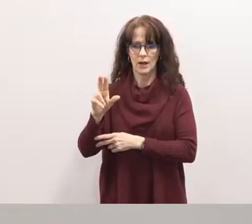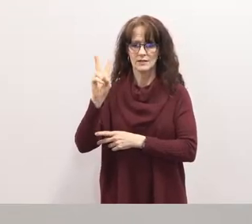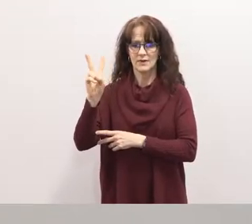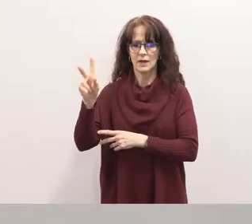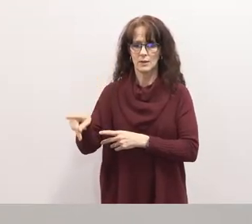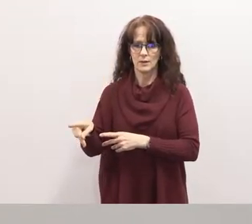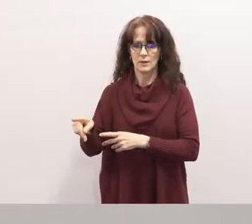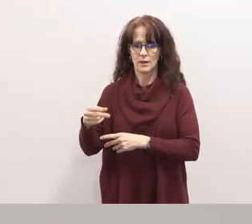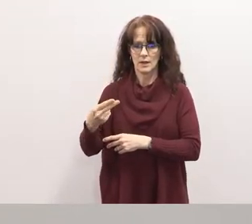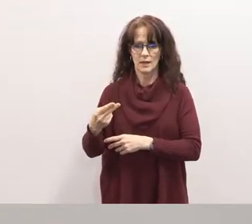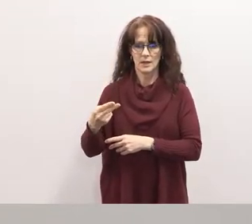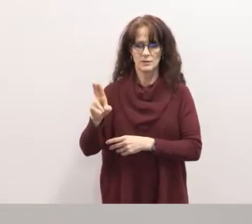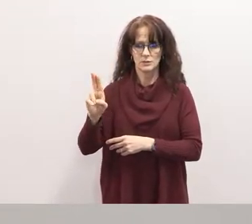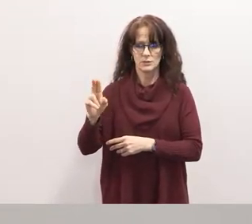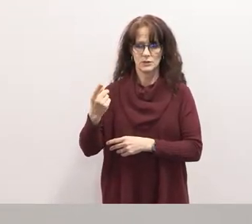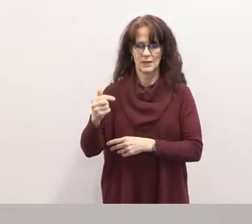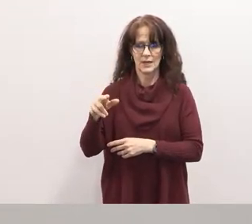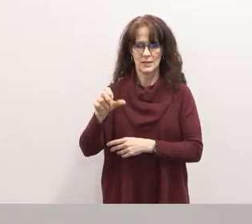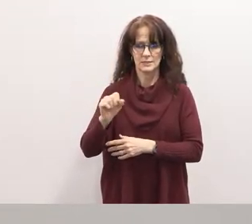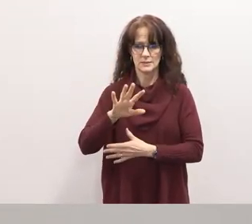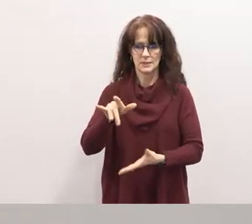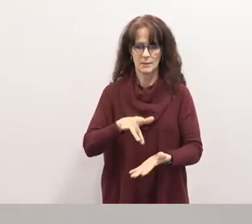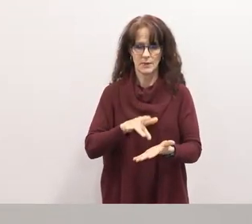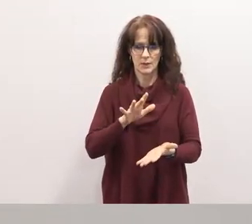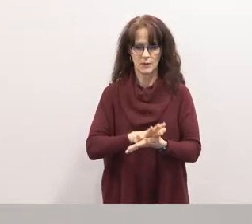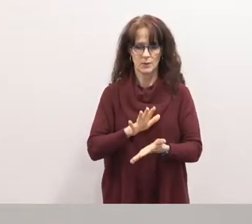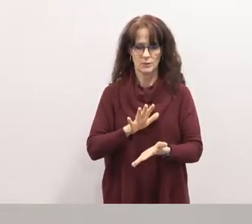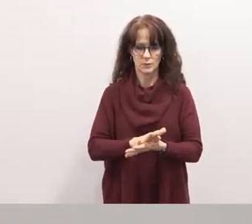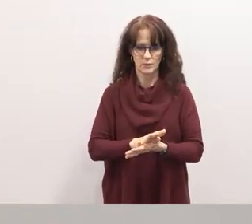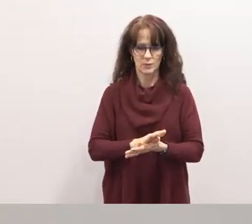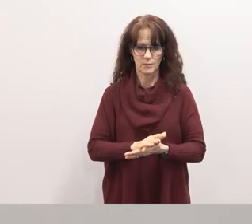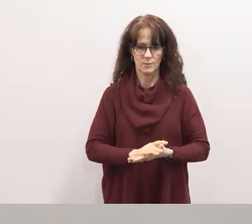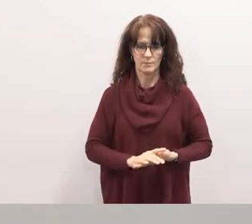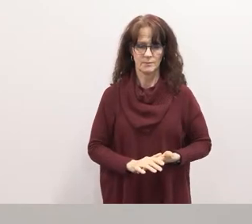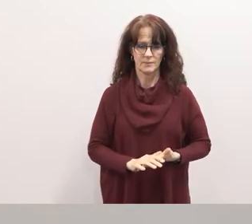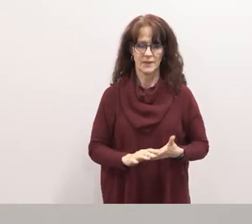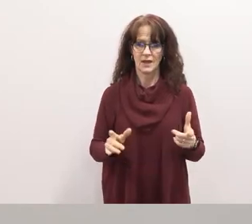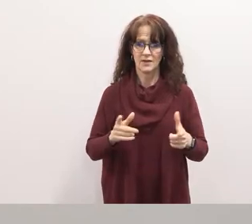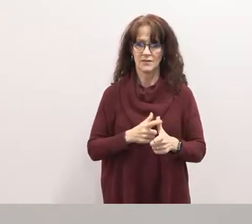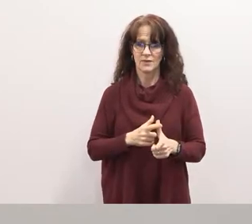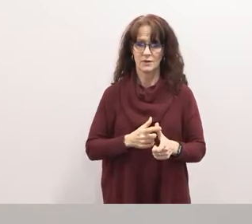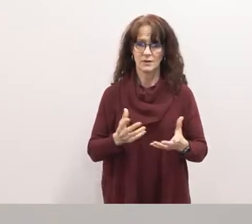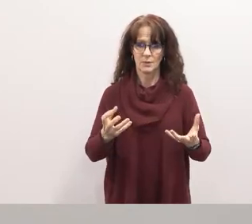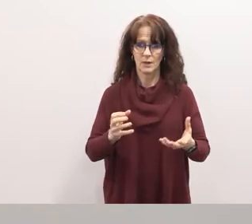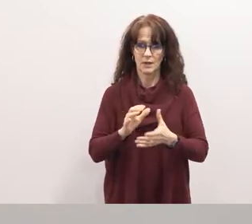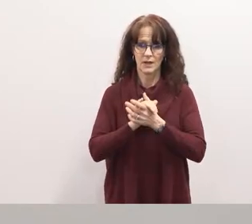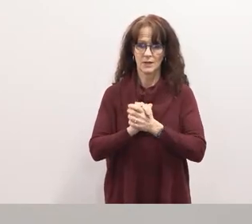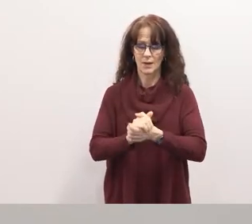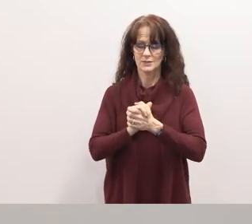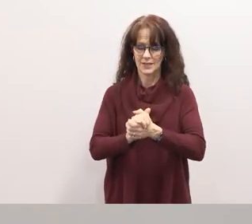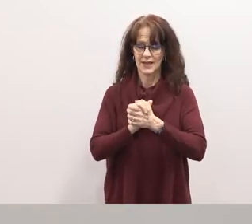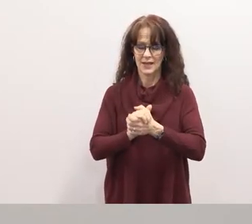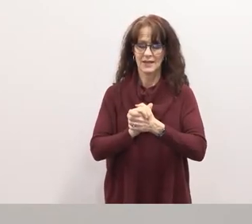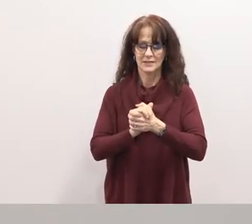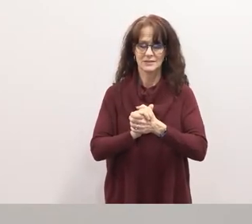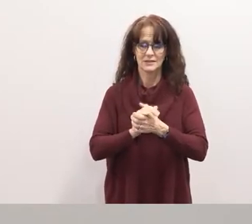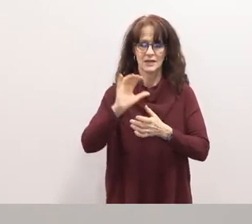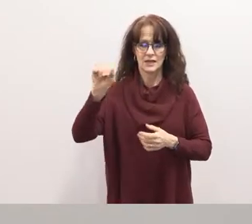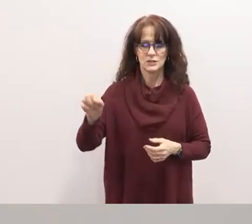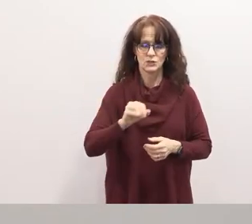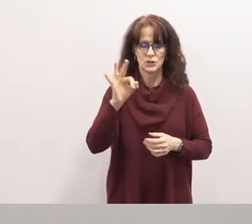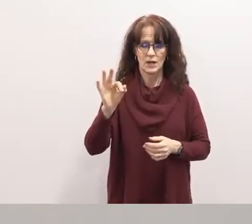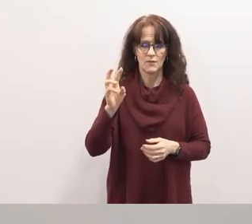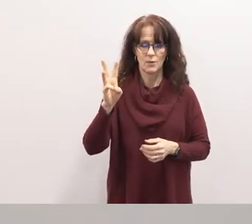at Hughes Middle School. So first I'd like to congratulate Jeff Wood. This is a